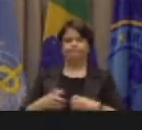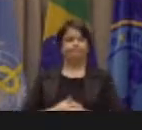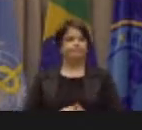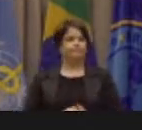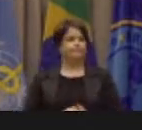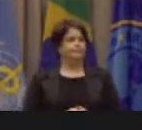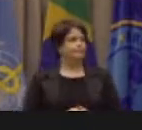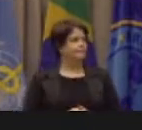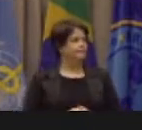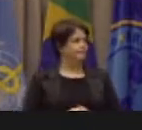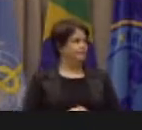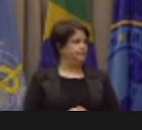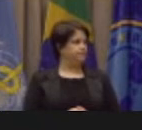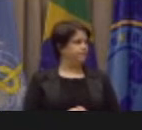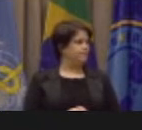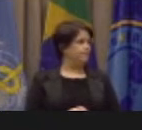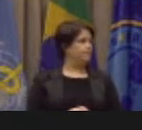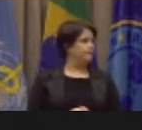Please take a seat at the table.